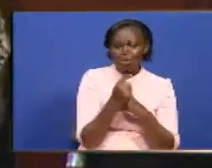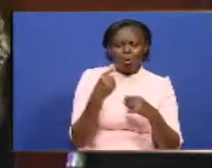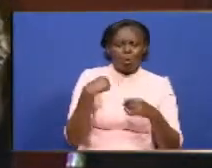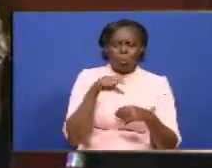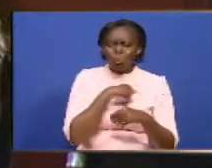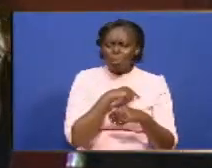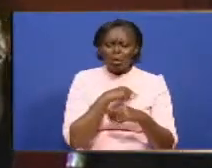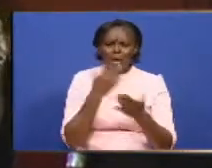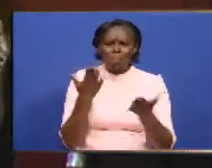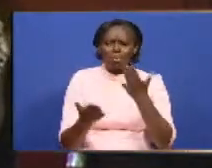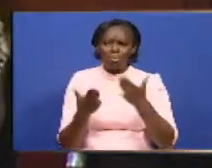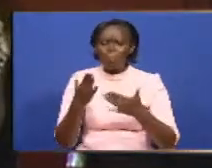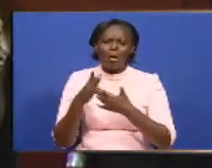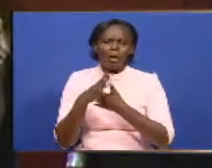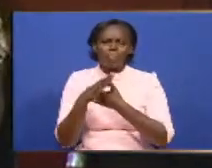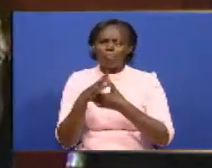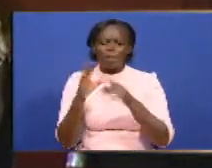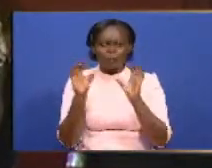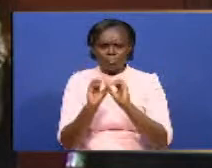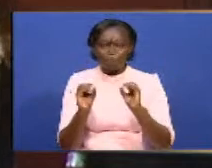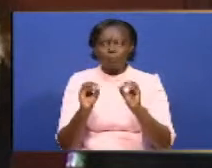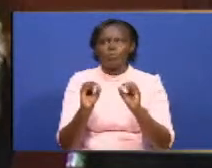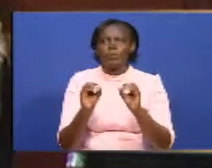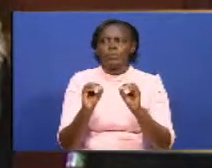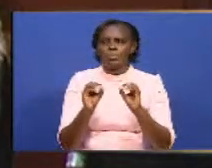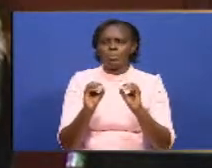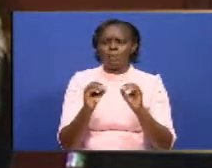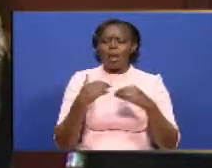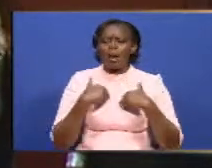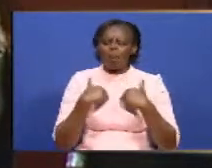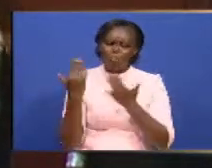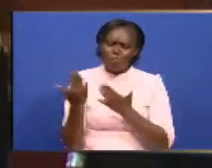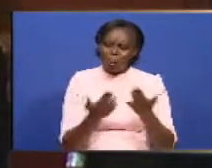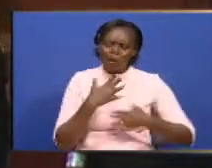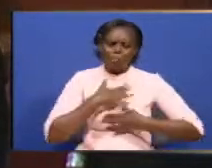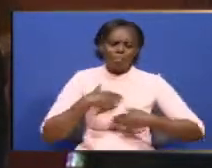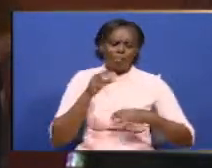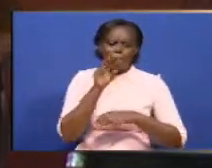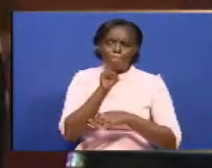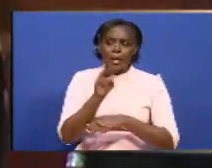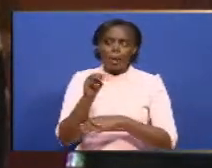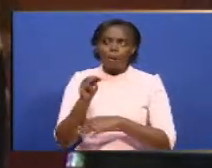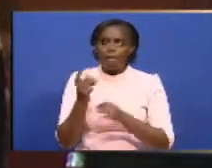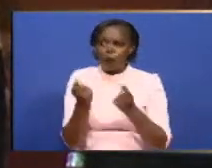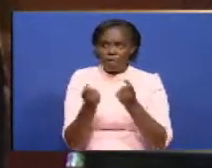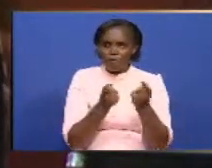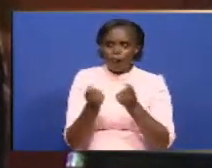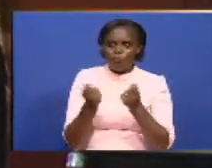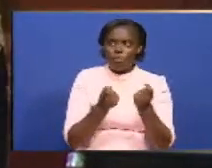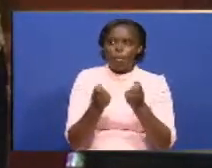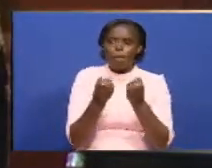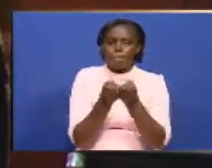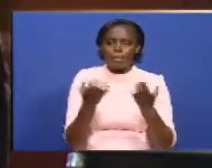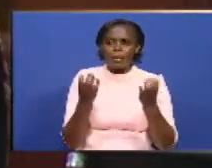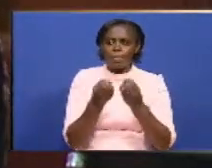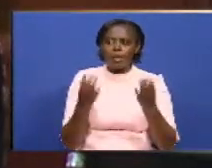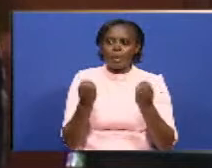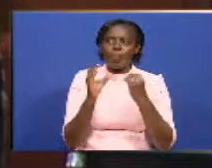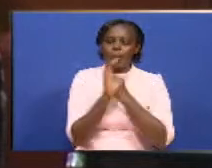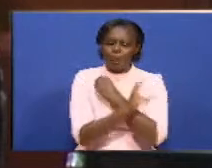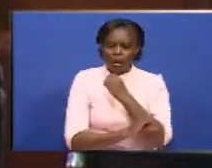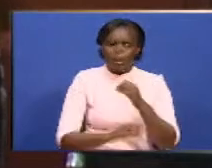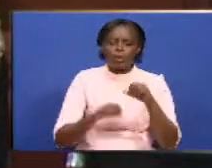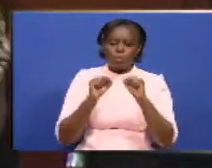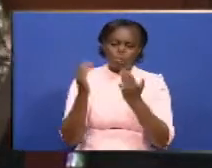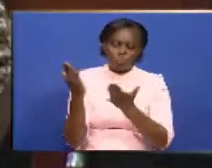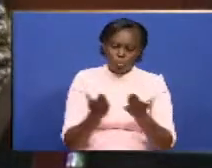lot of refugees from Syria in millions. So the few or the many a country would